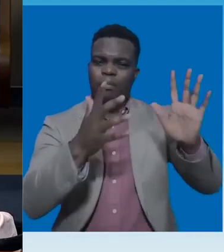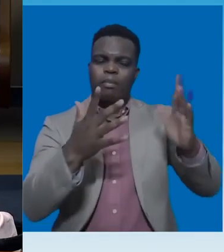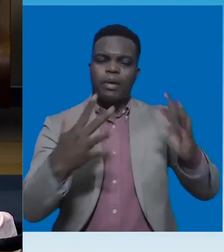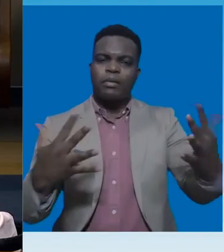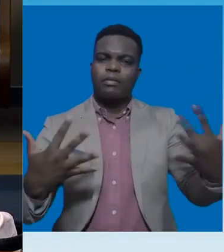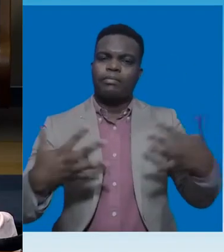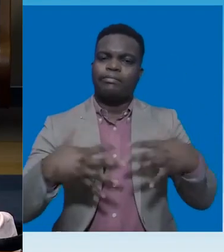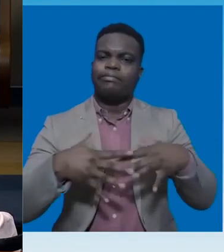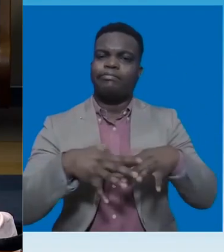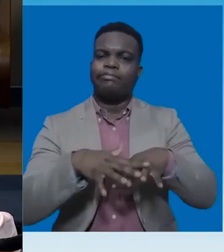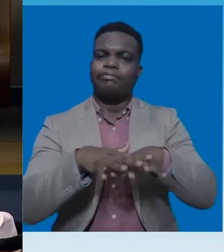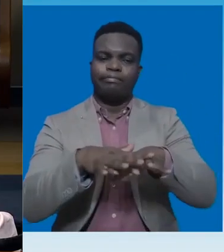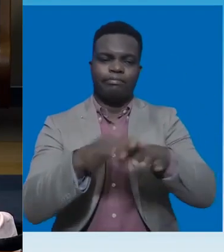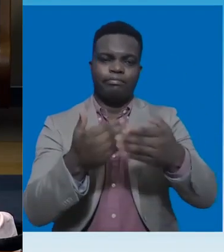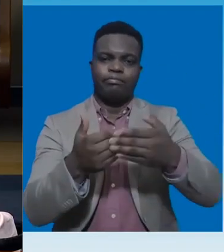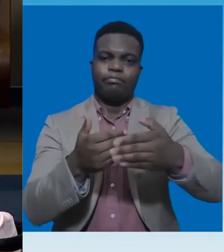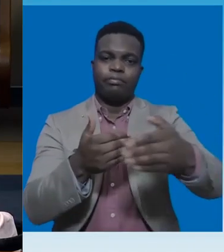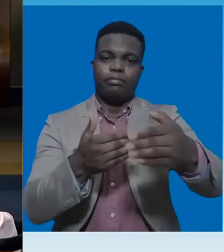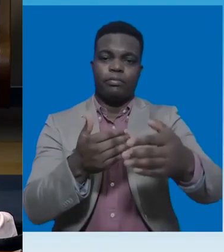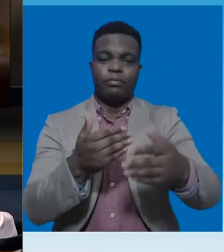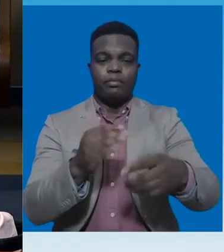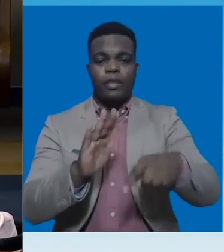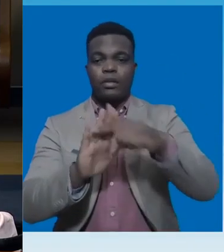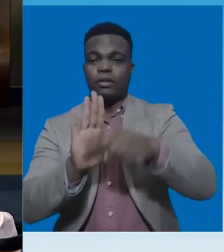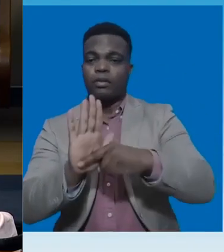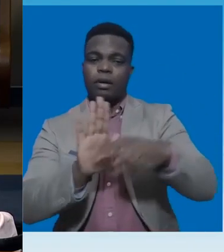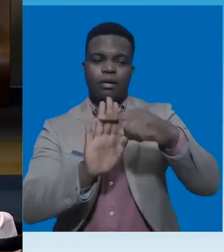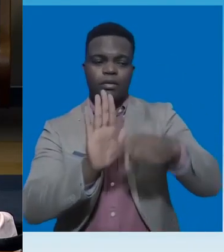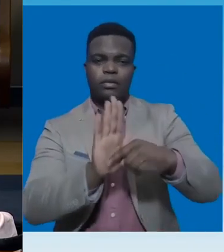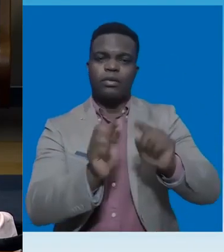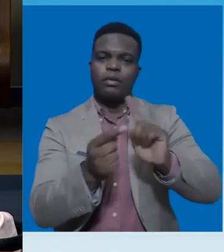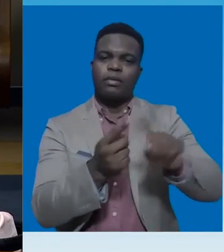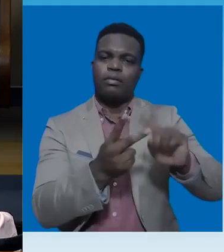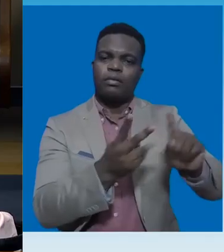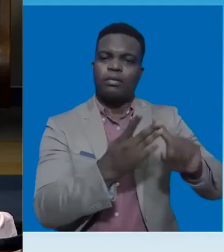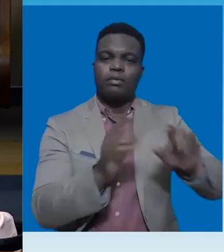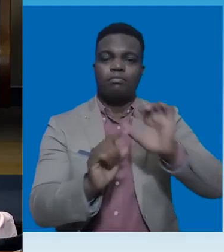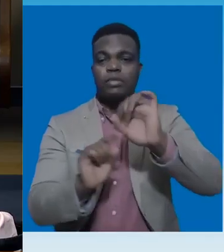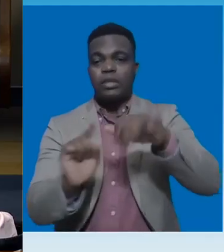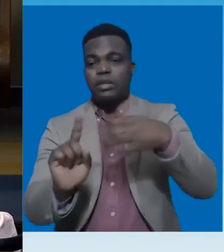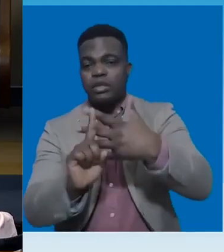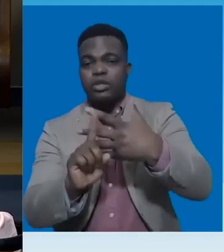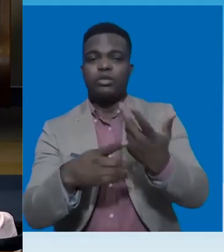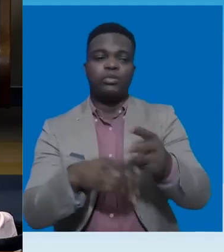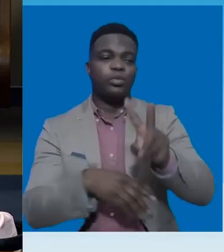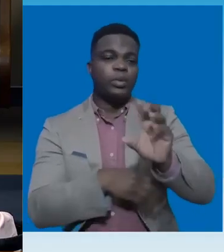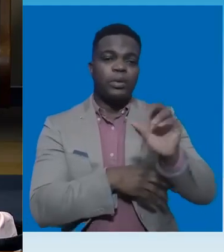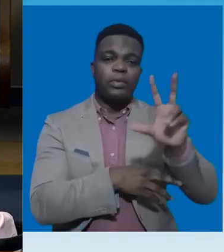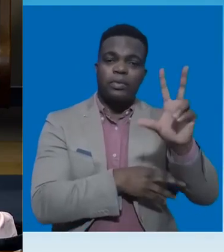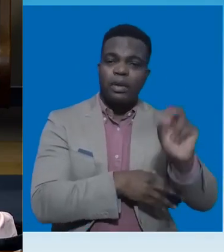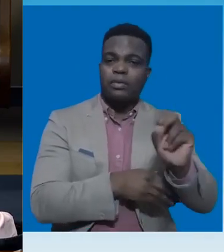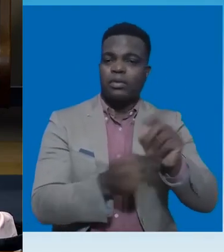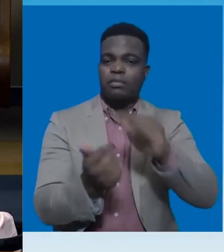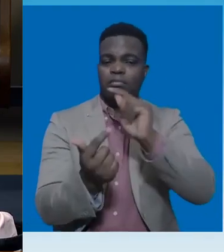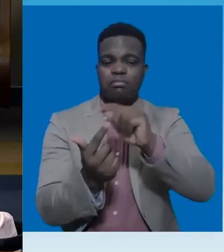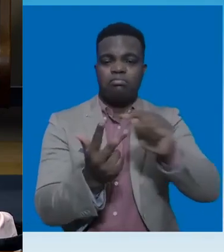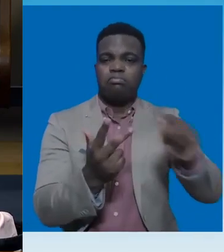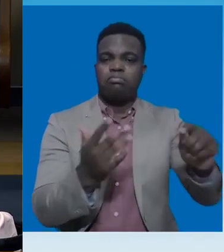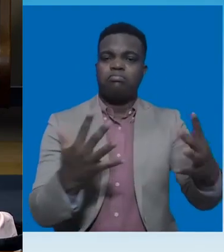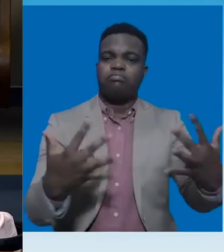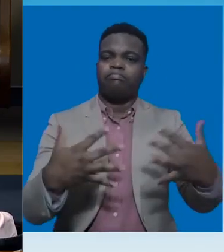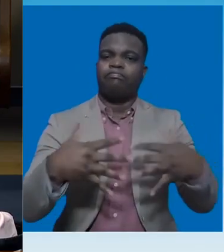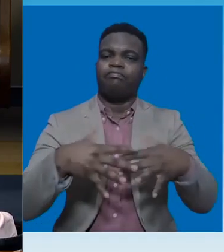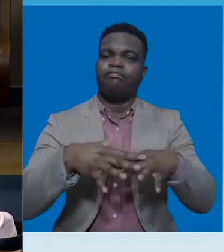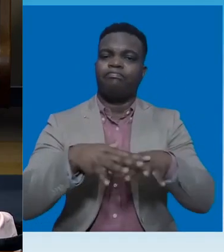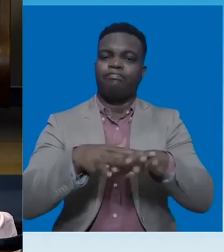agendas, including the 2030 Development Agenda. In addition, I strongly